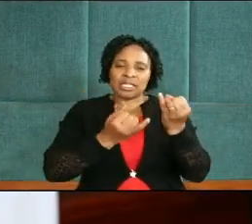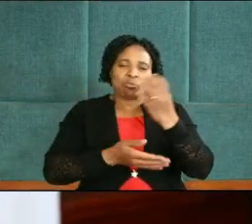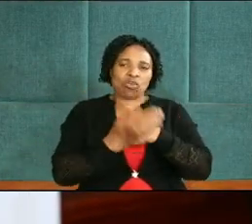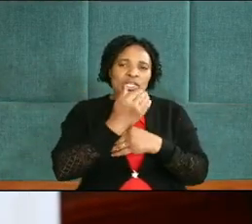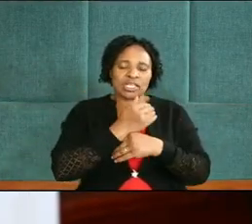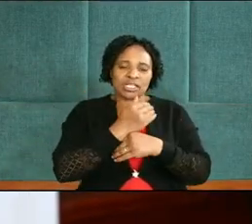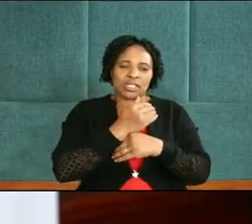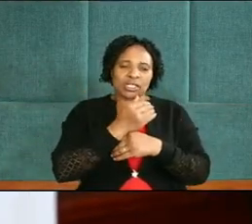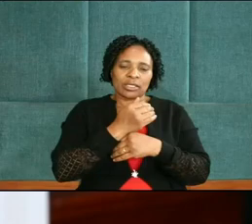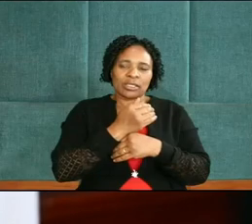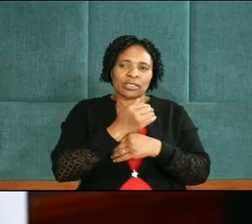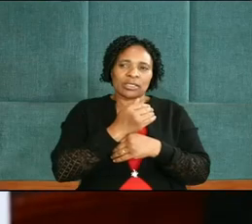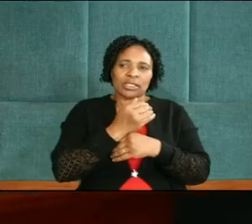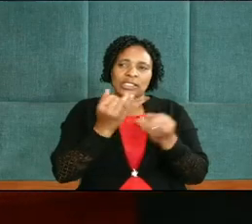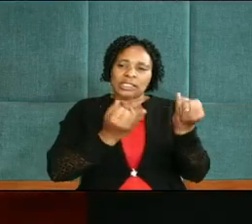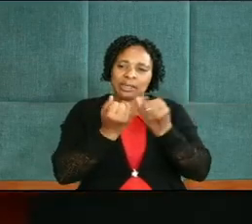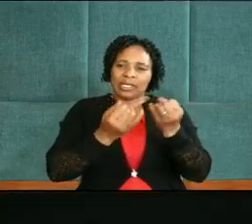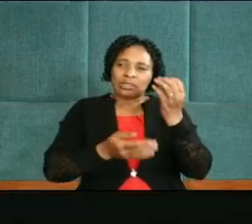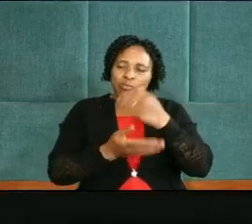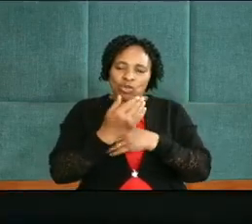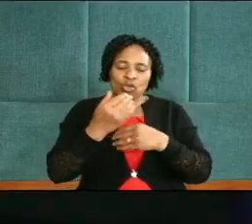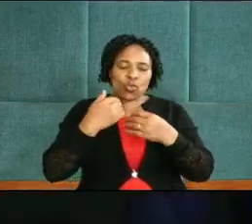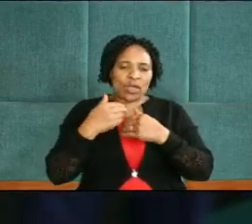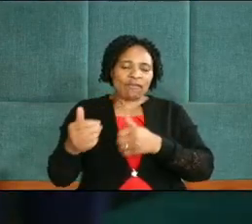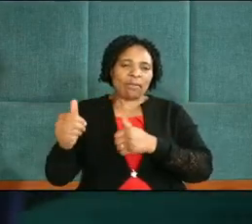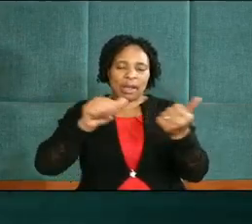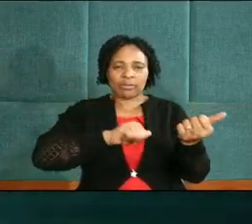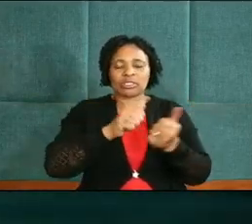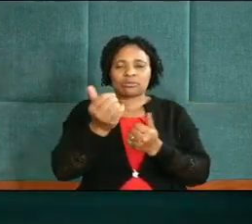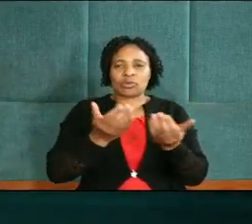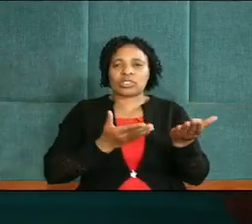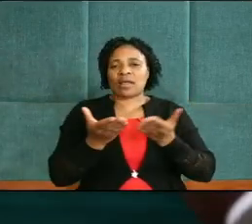Come this Sabbath morning. We have a baptismal service,